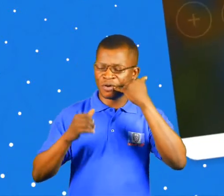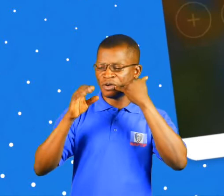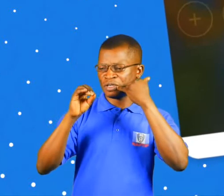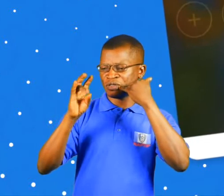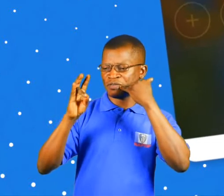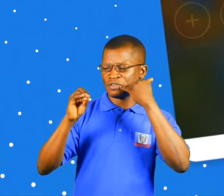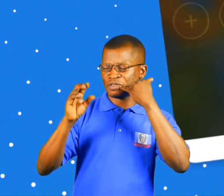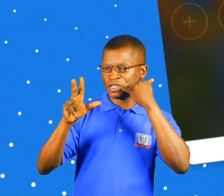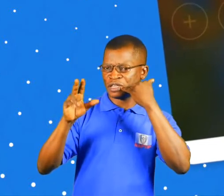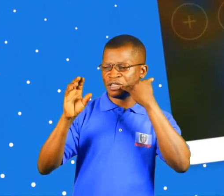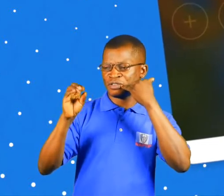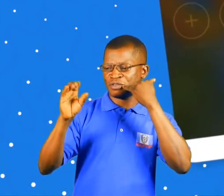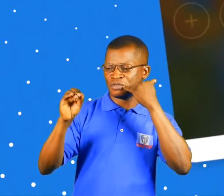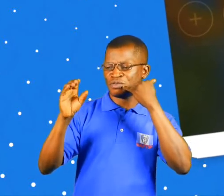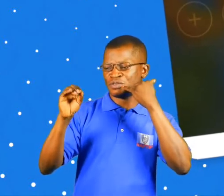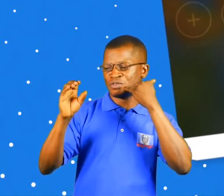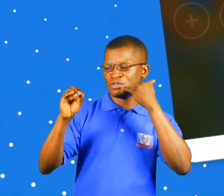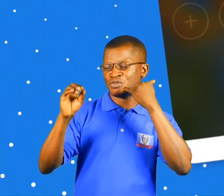hotline 0703